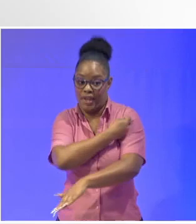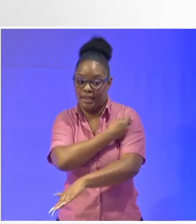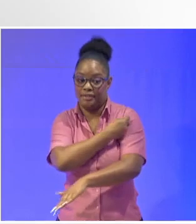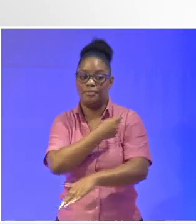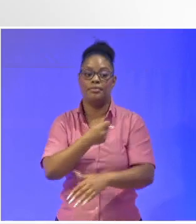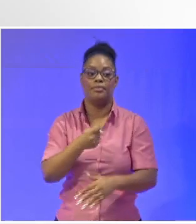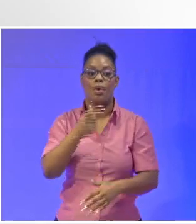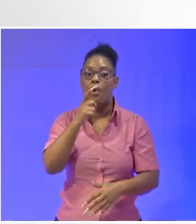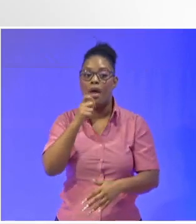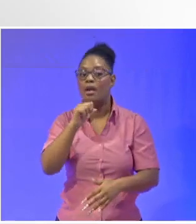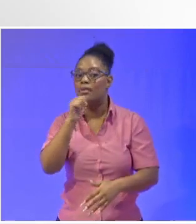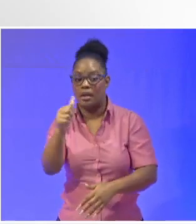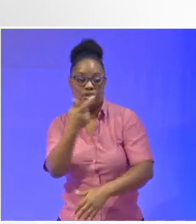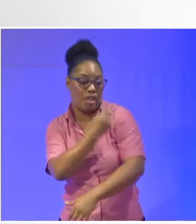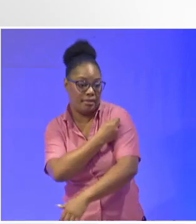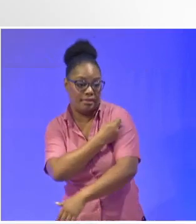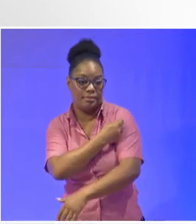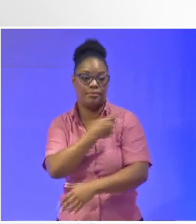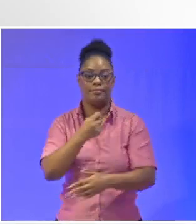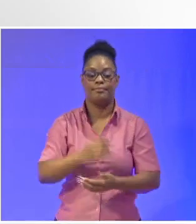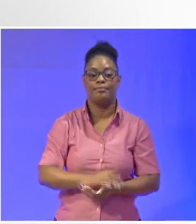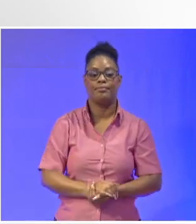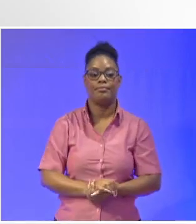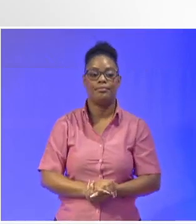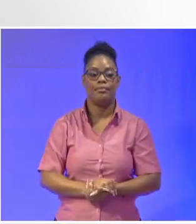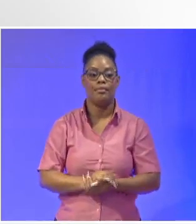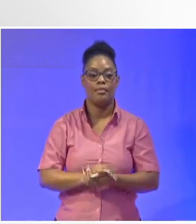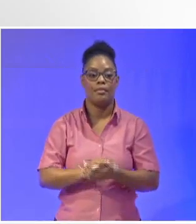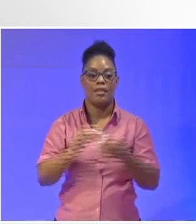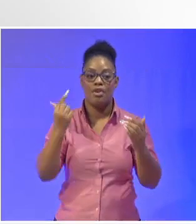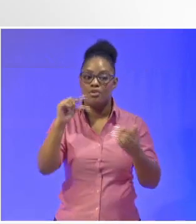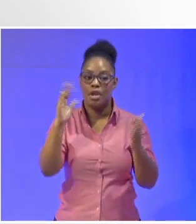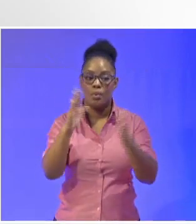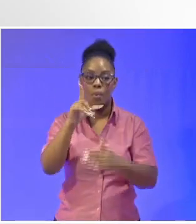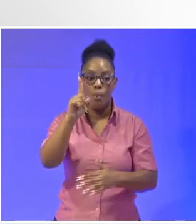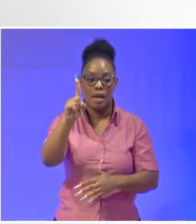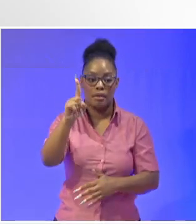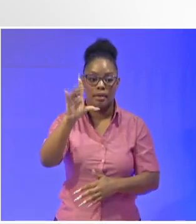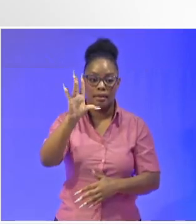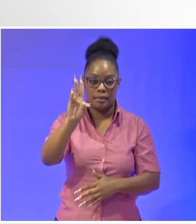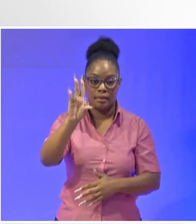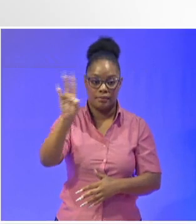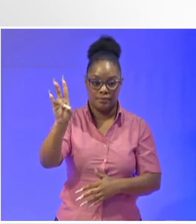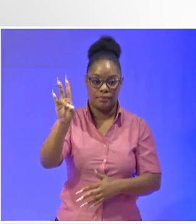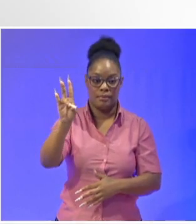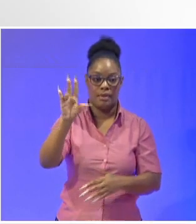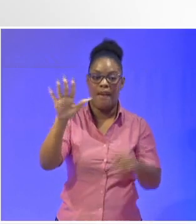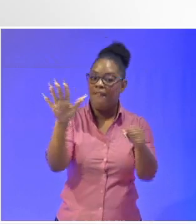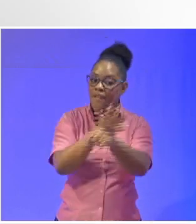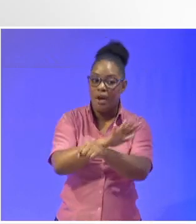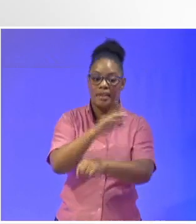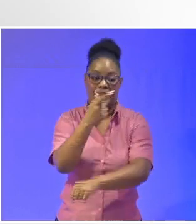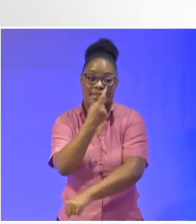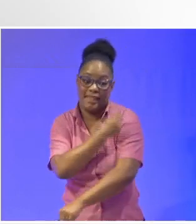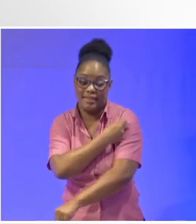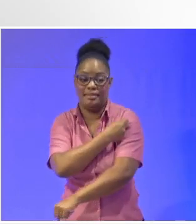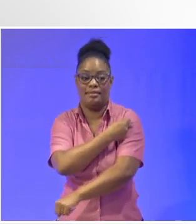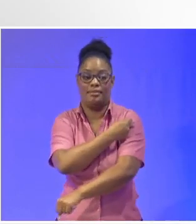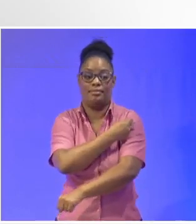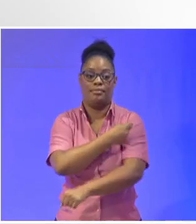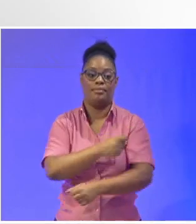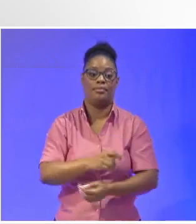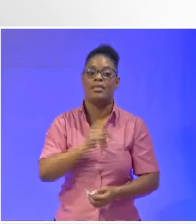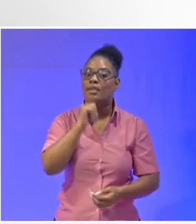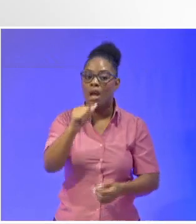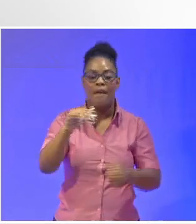2022. We're looking at the small green segment, 177 are those who would have been fully vaccinated at the time, and not fully